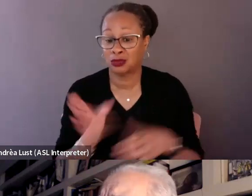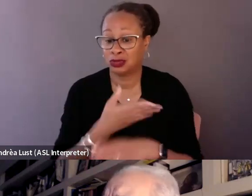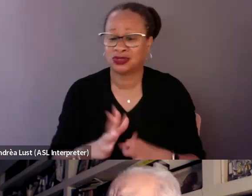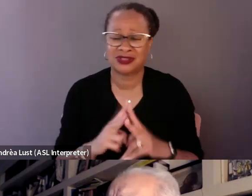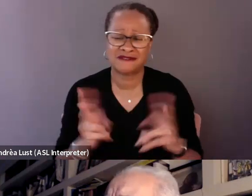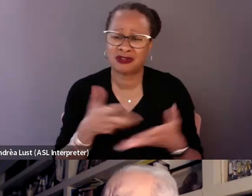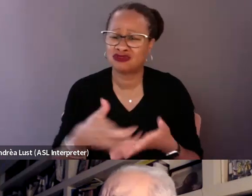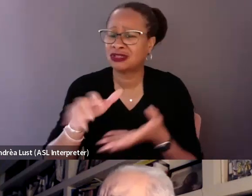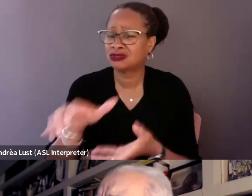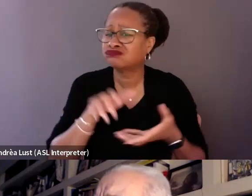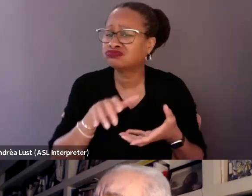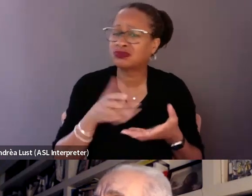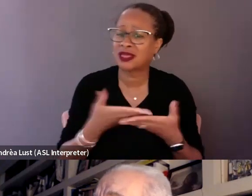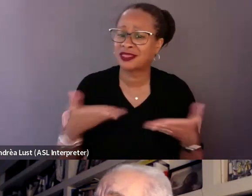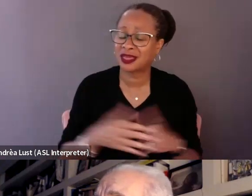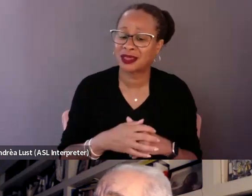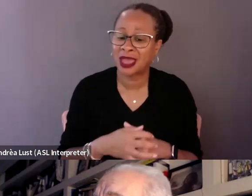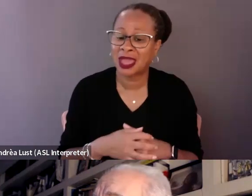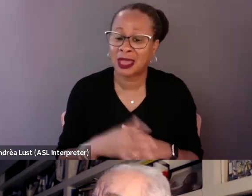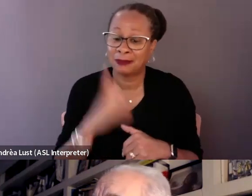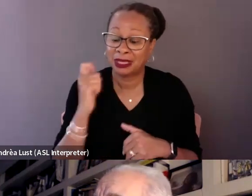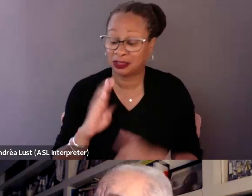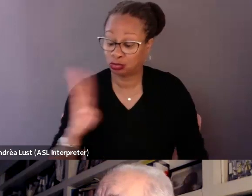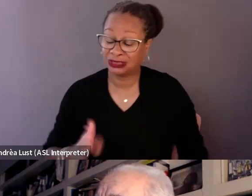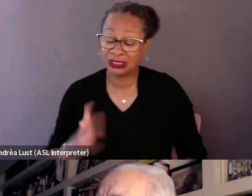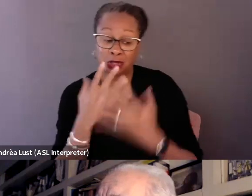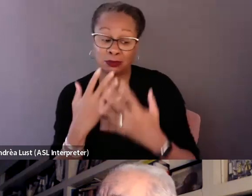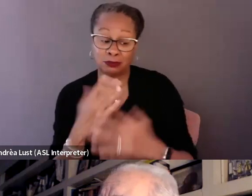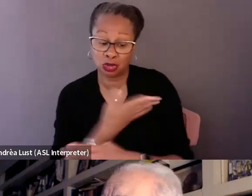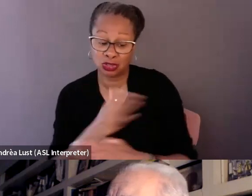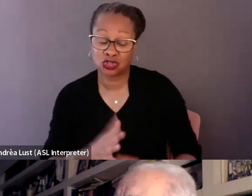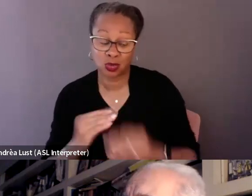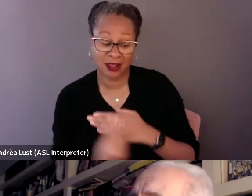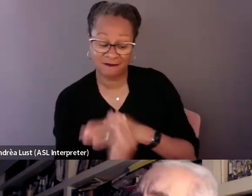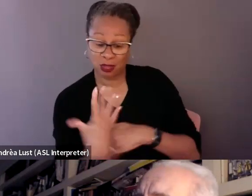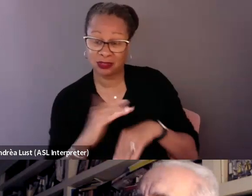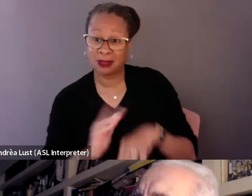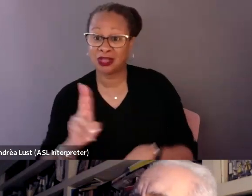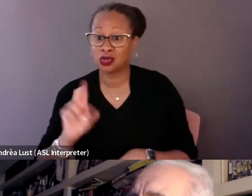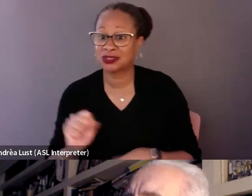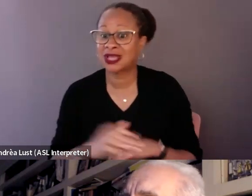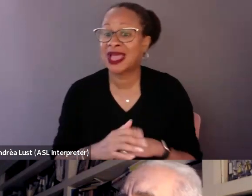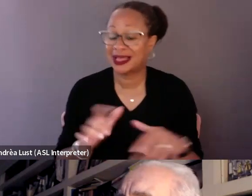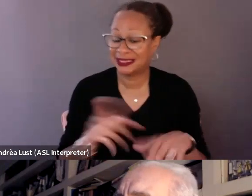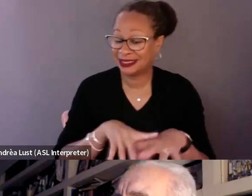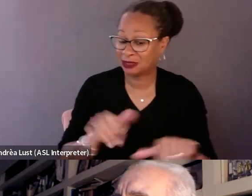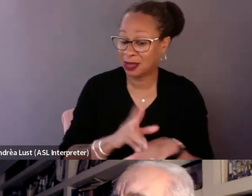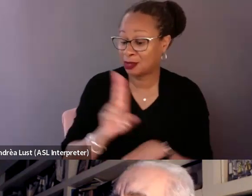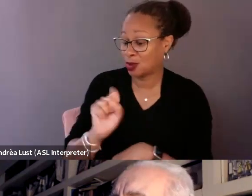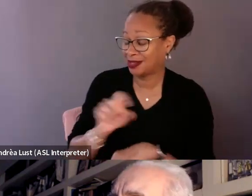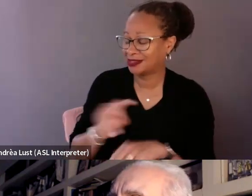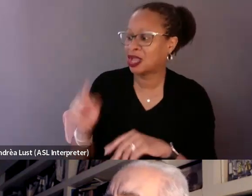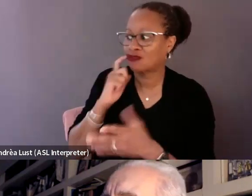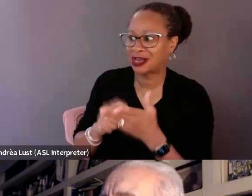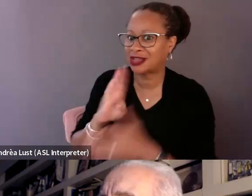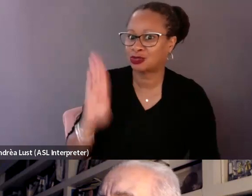thing, because they were a lot influenced by American music, and at the same time, the Americans recognized Brazilian music